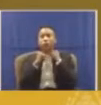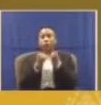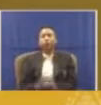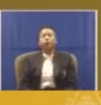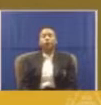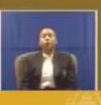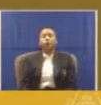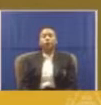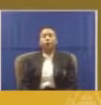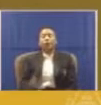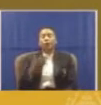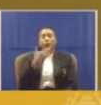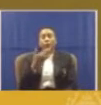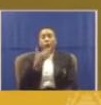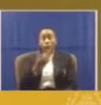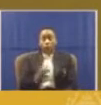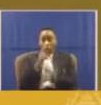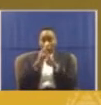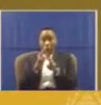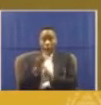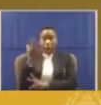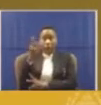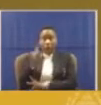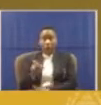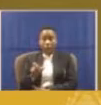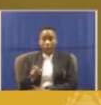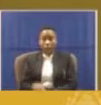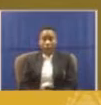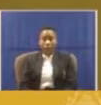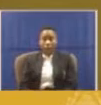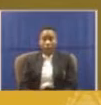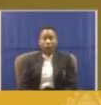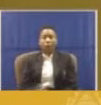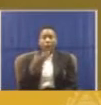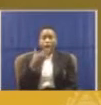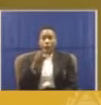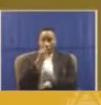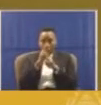Thank you, Honorable Speaker, and thank you, Honorable President.